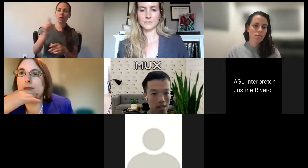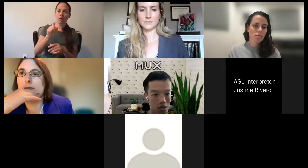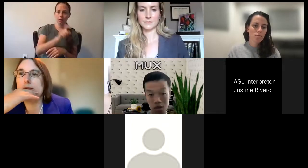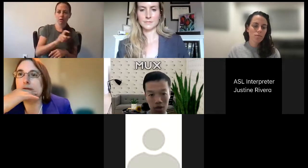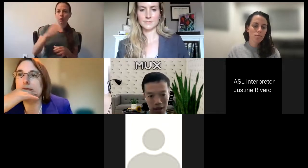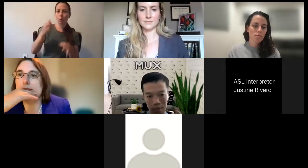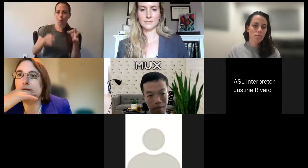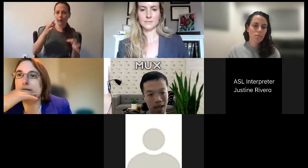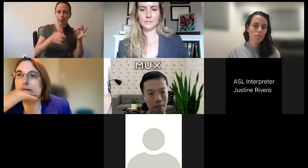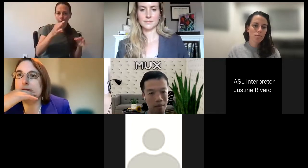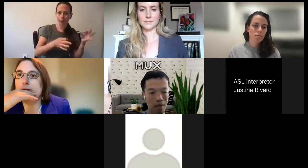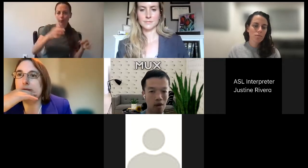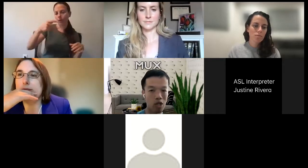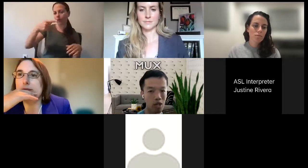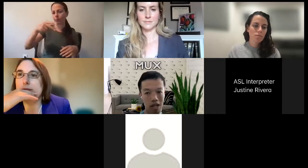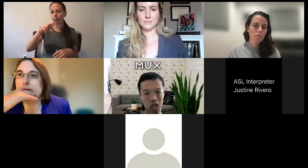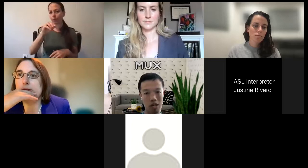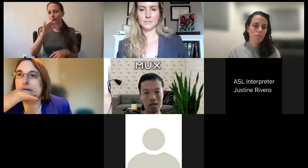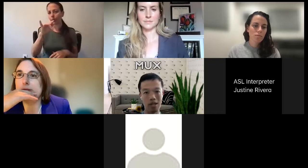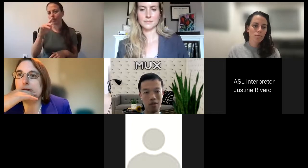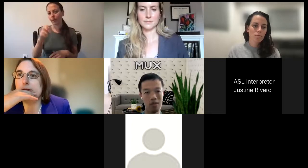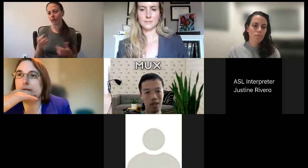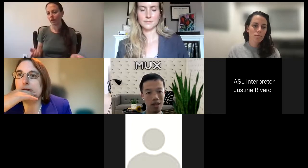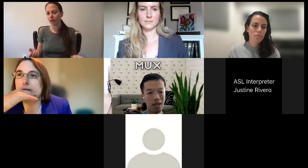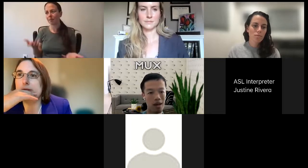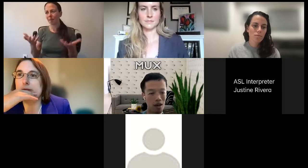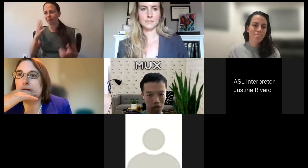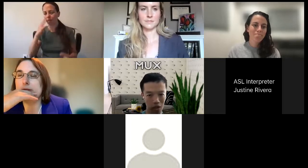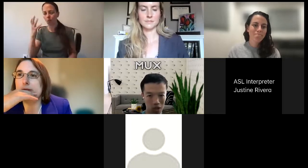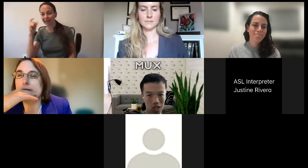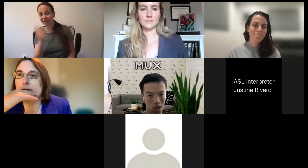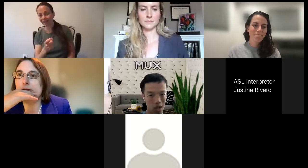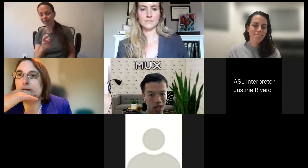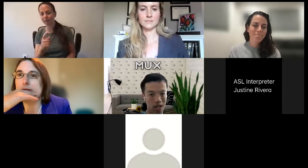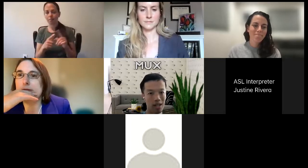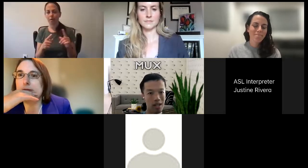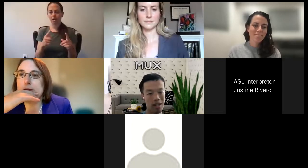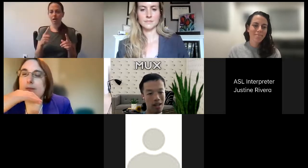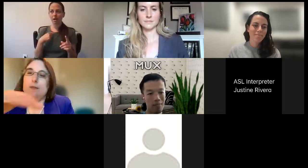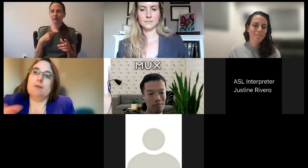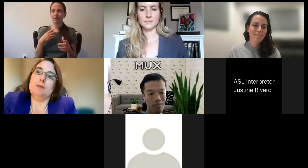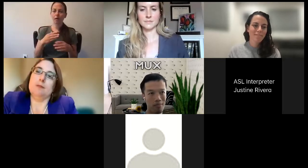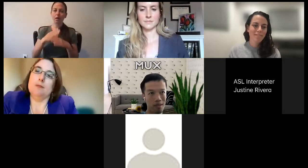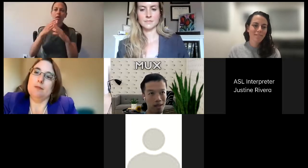before it gets to you. And maybe that might have been their original intention anyway. So another thing that you can start early